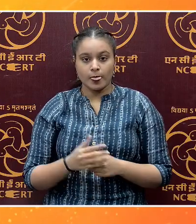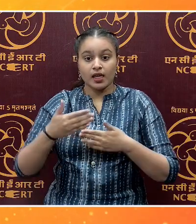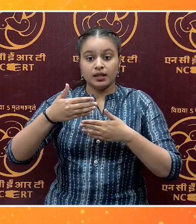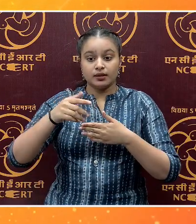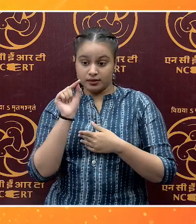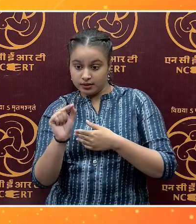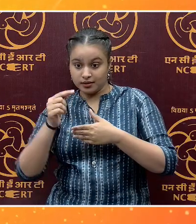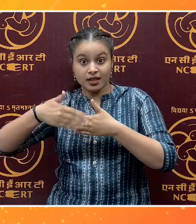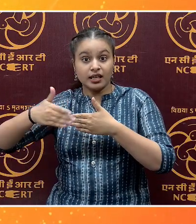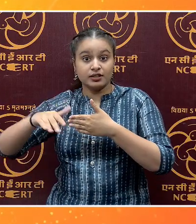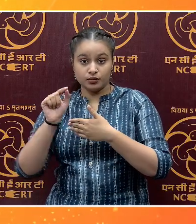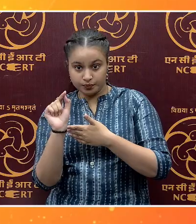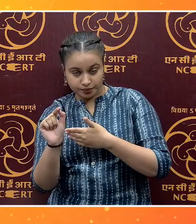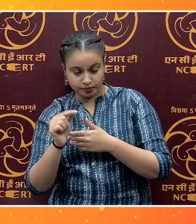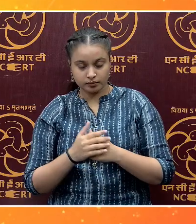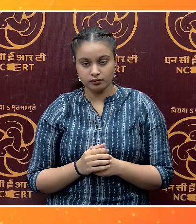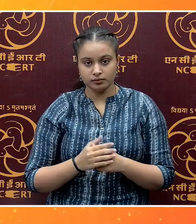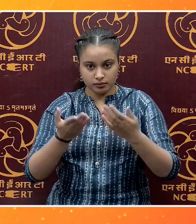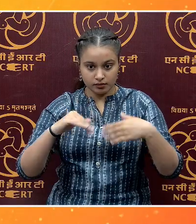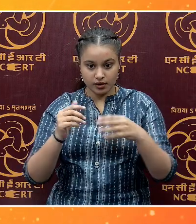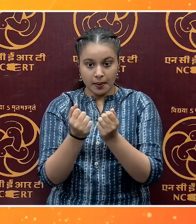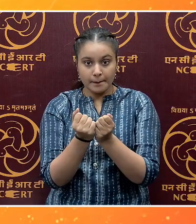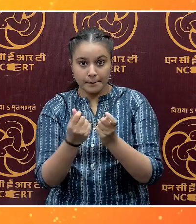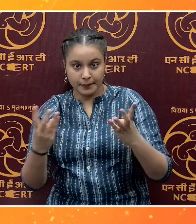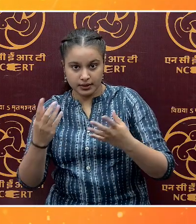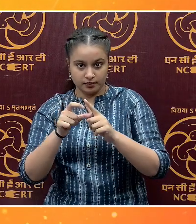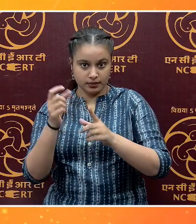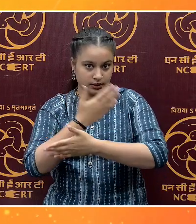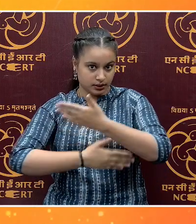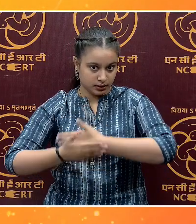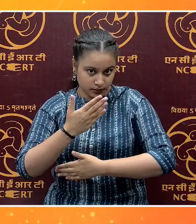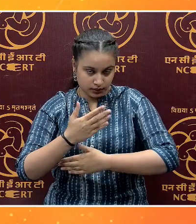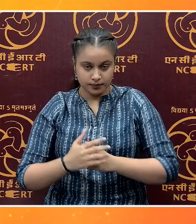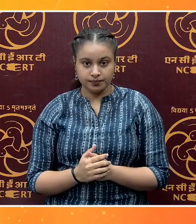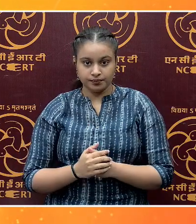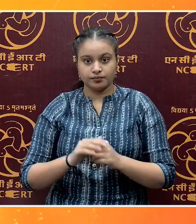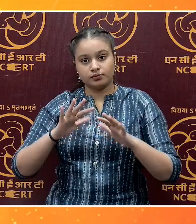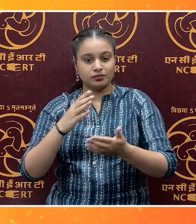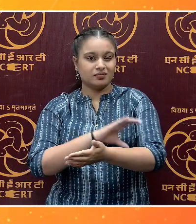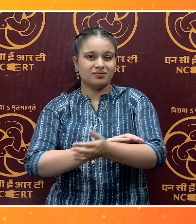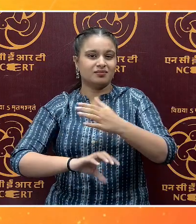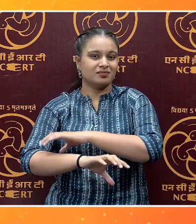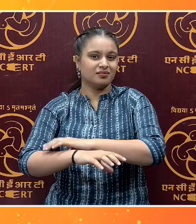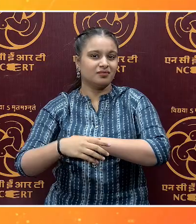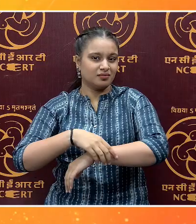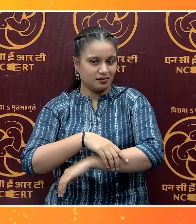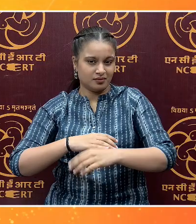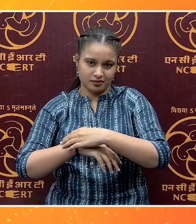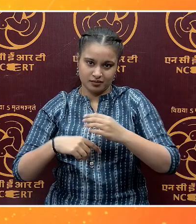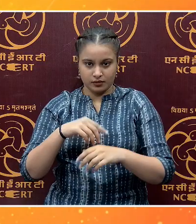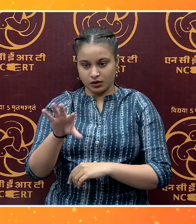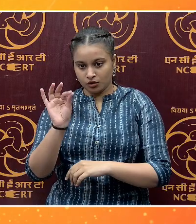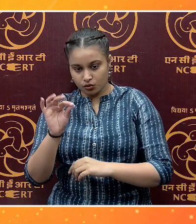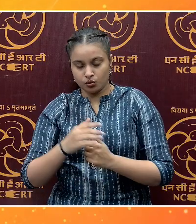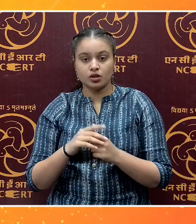continue. Here I can click on multiple disabilities. Suppose let's say I select locomotor disabilities. I will click on proceed. I will see